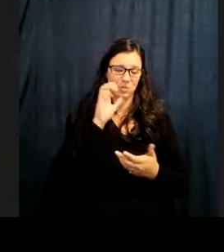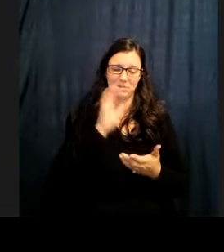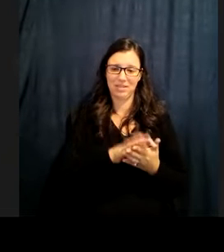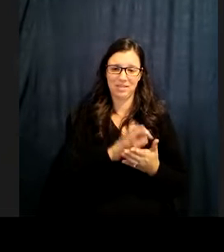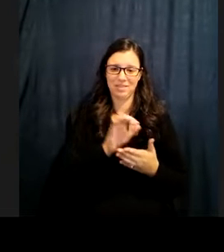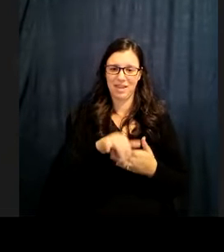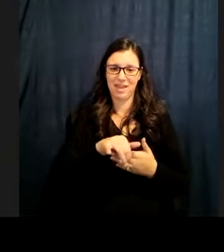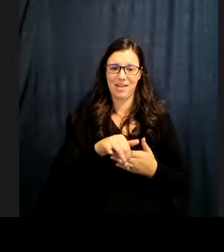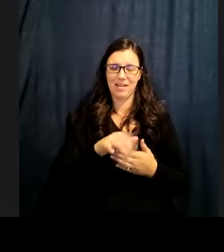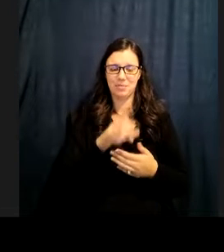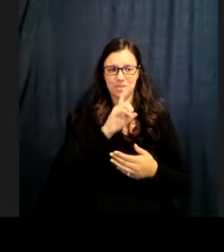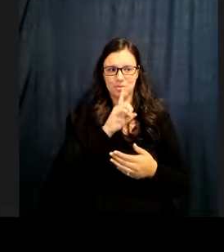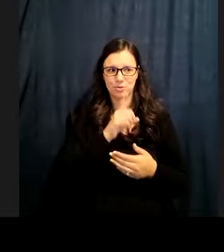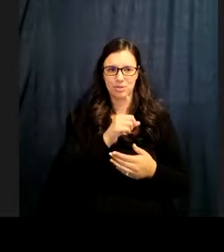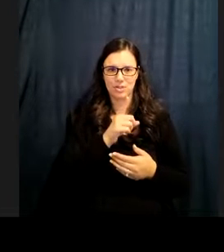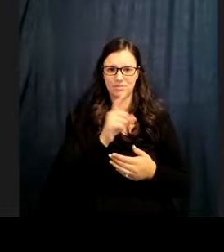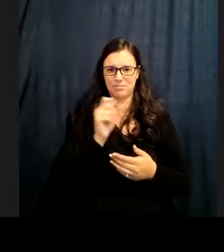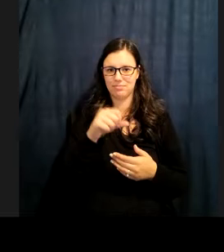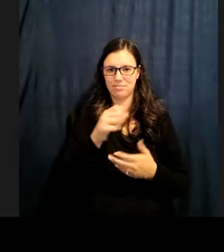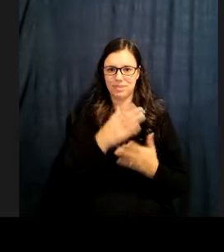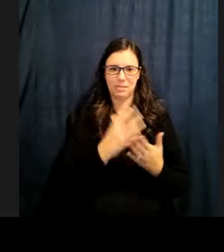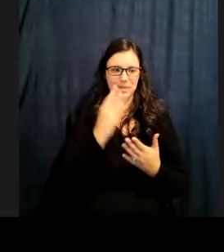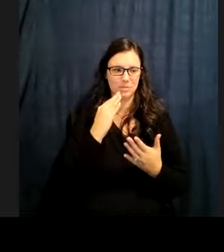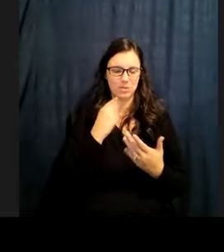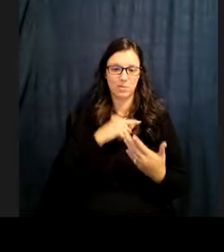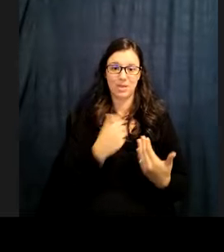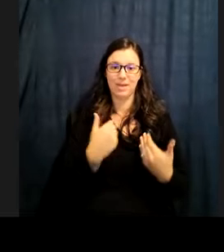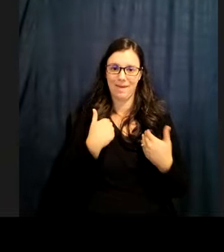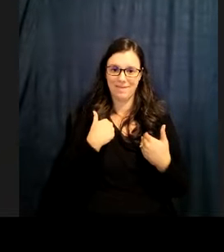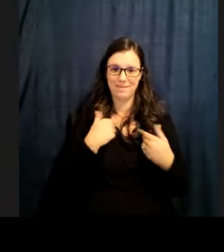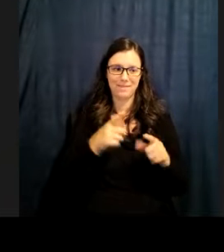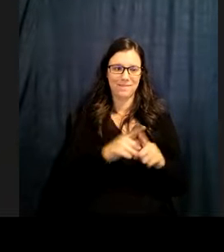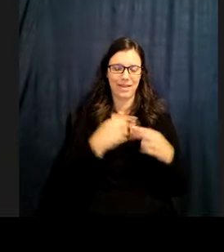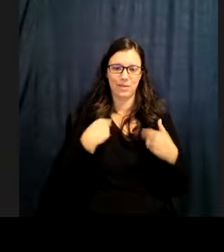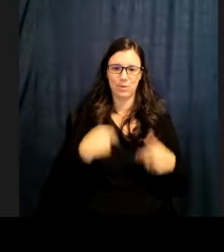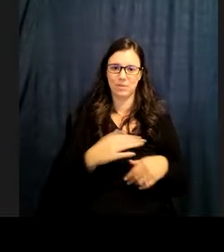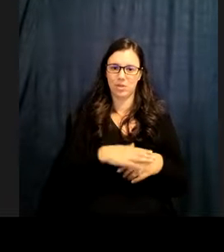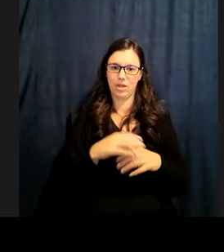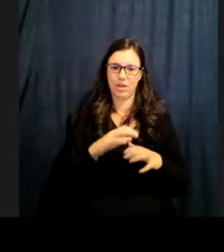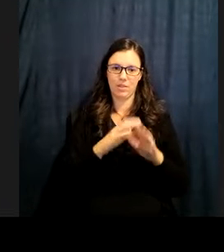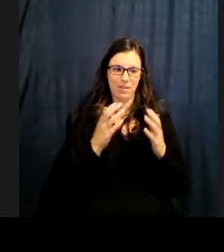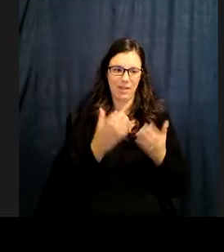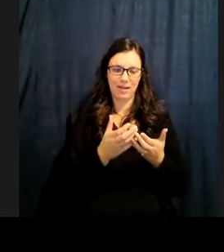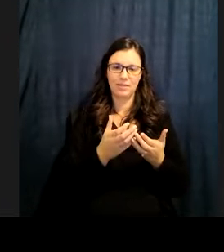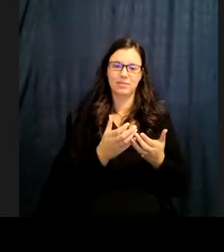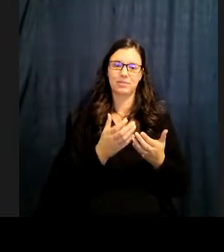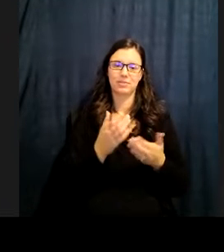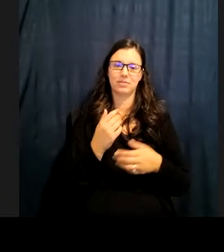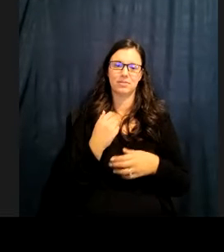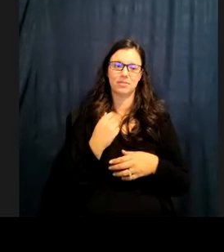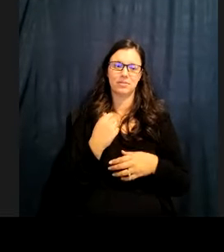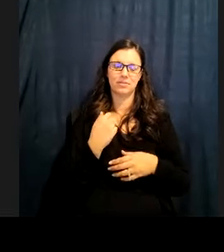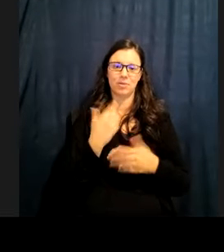mean, you know, surely there are experiences that we have as humans on this planet that are